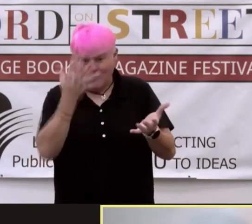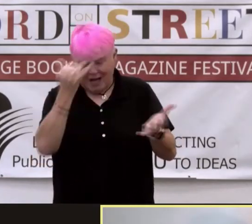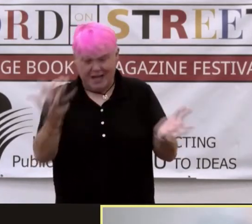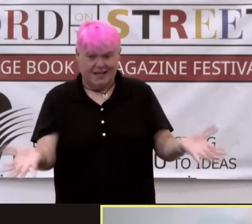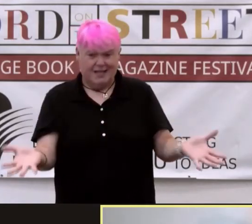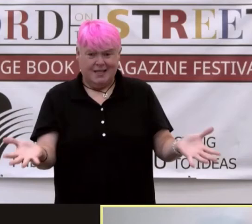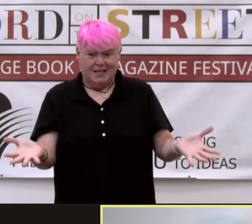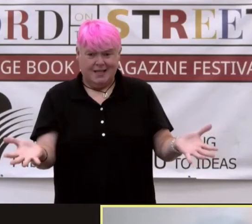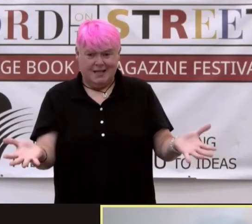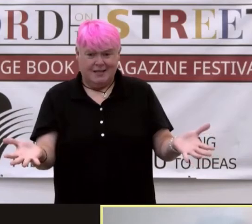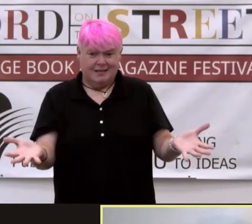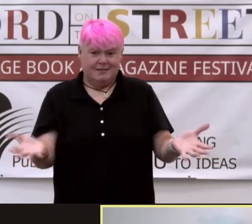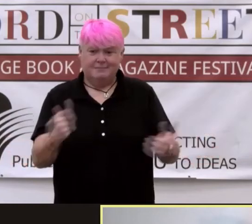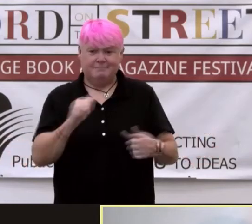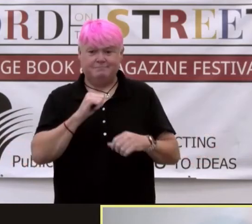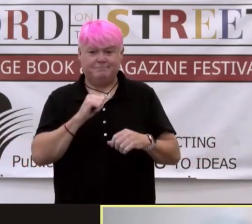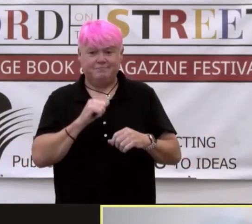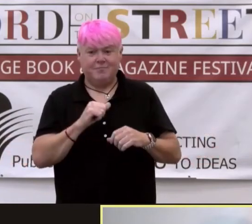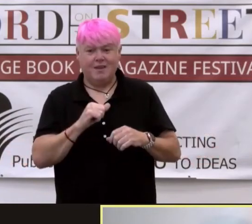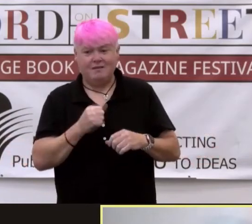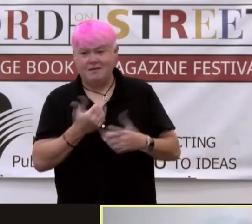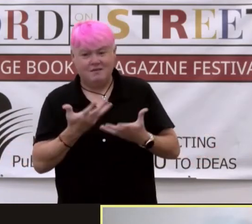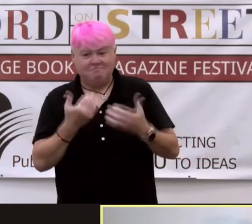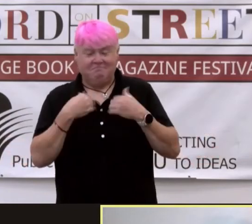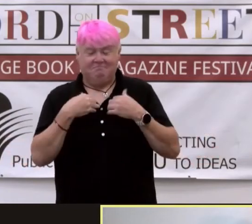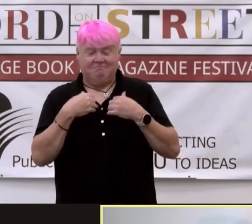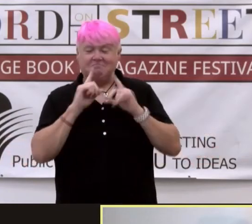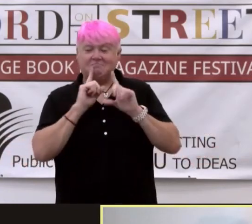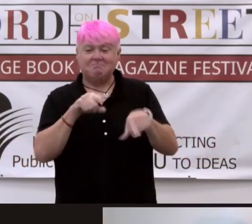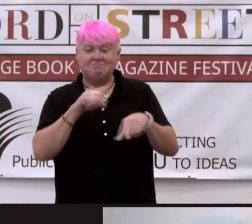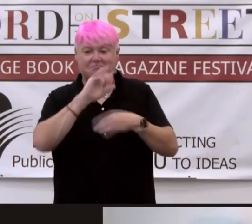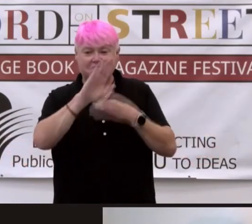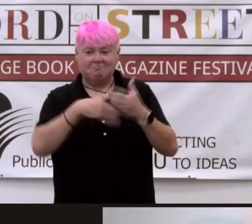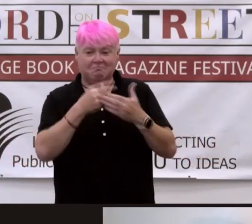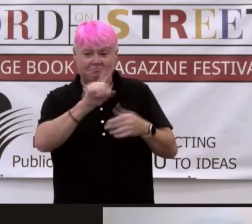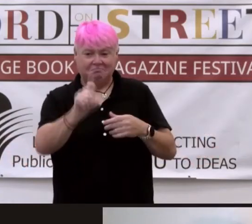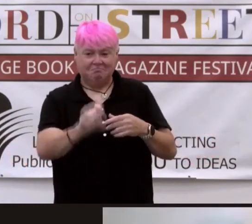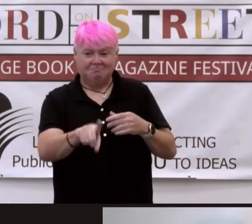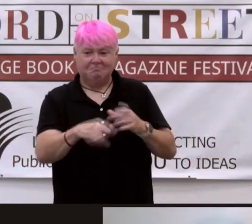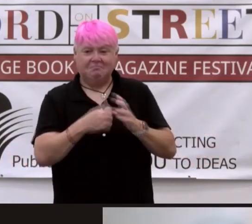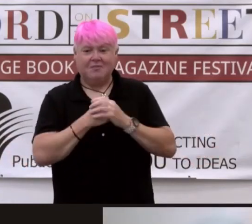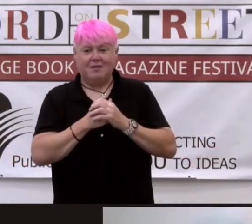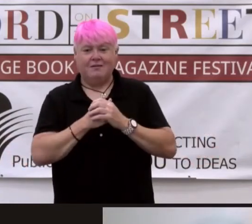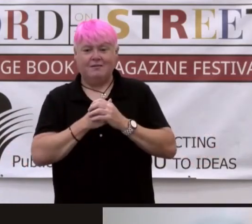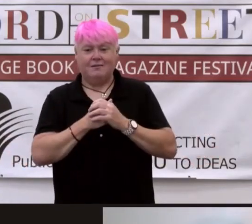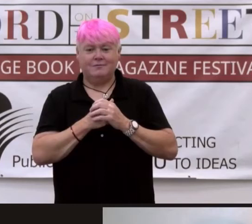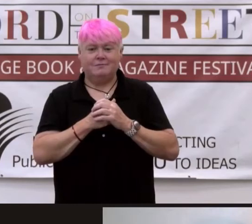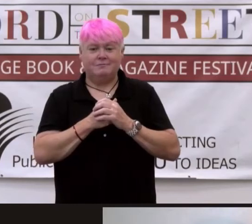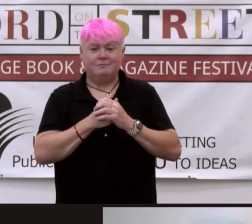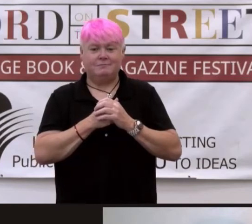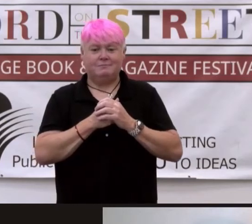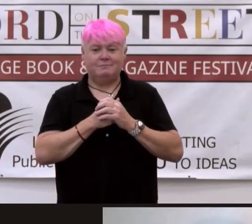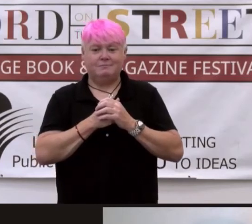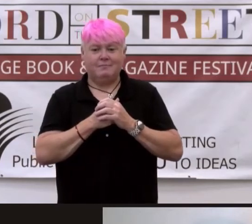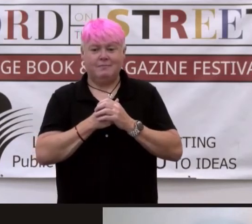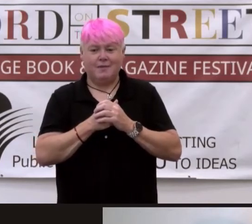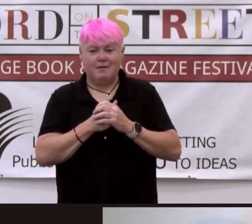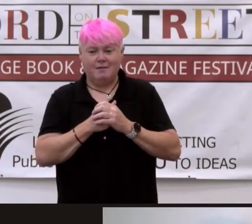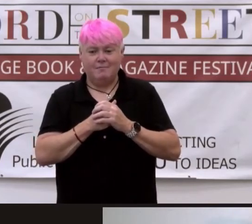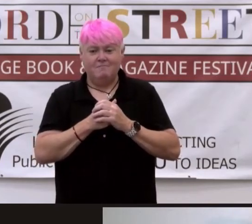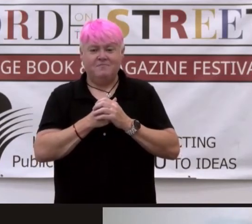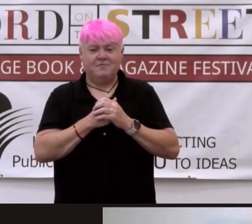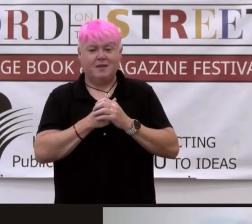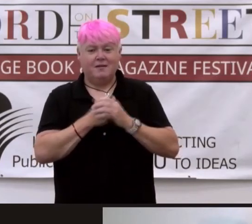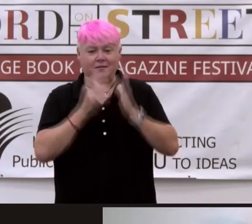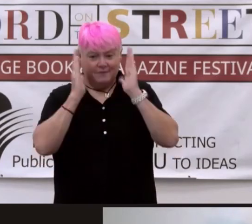that, I'm not lacking for questions. Excellent. All right, we've made it